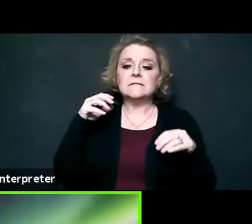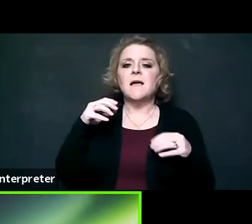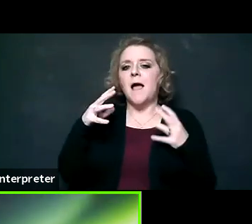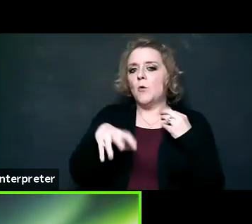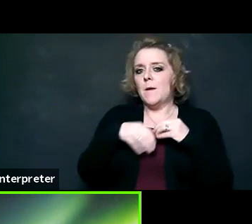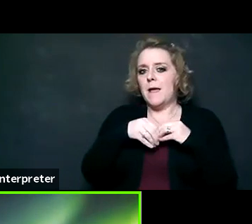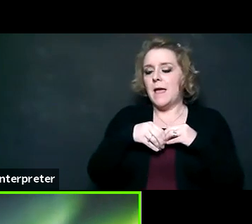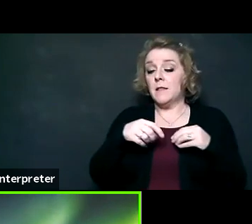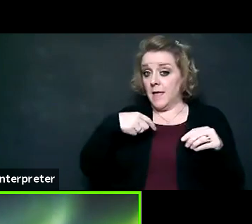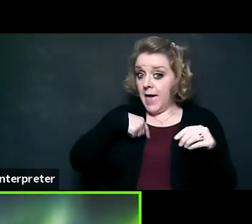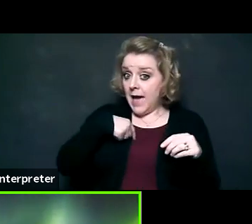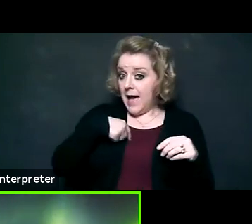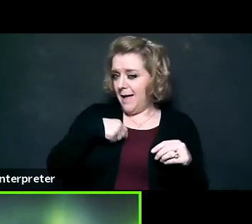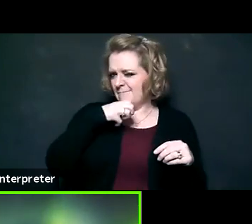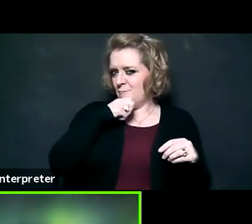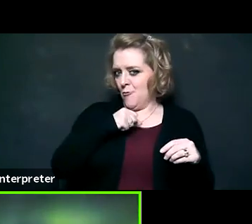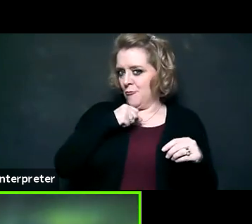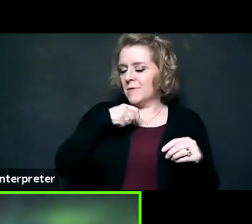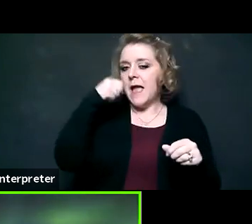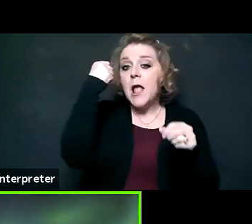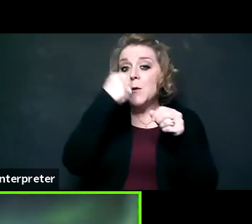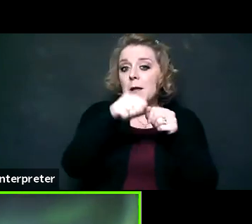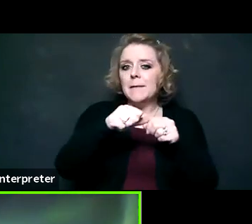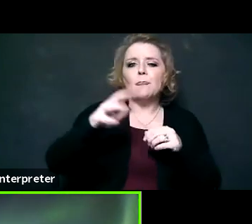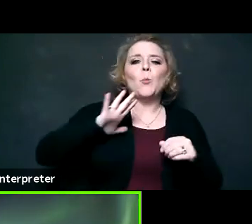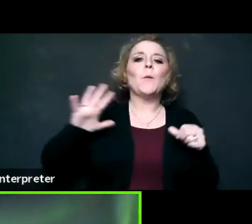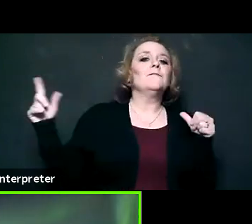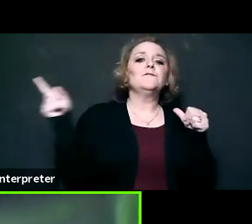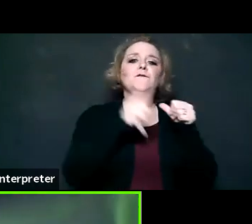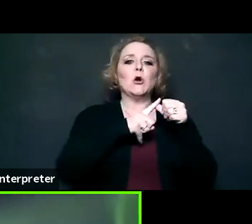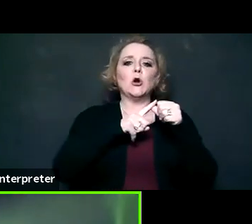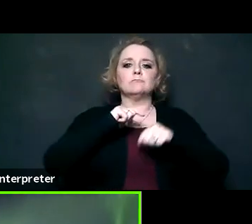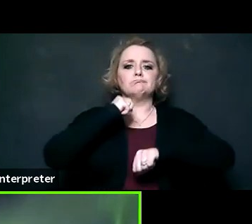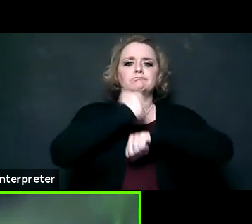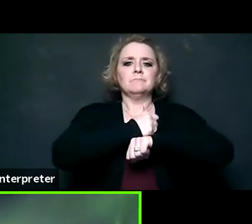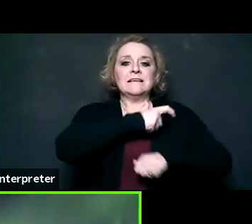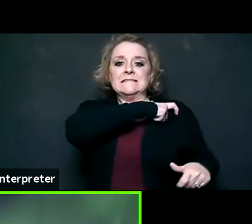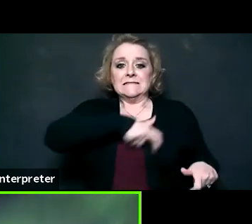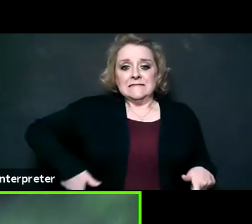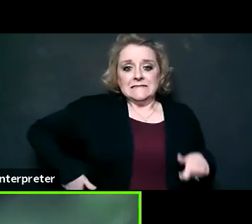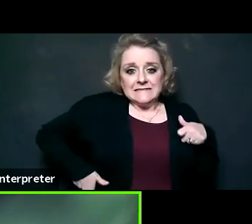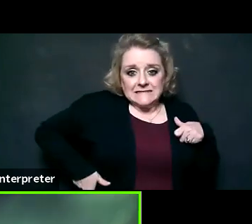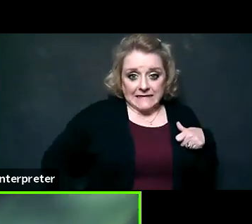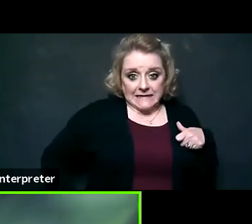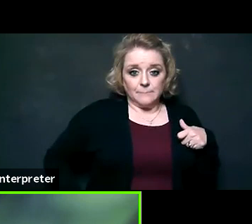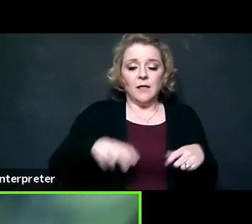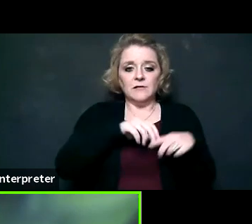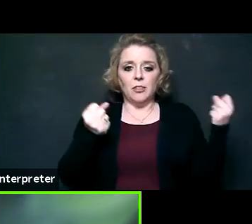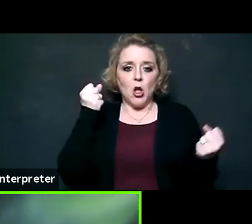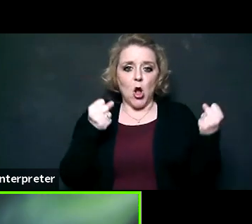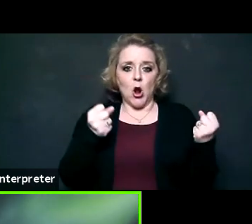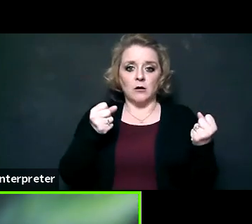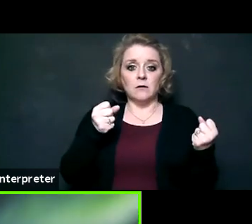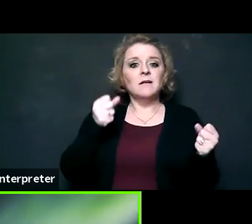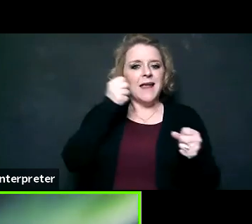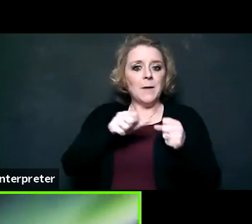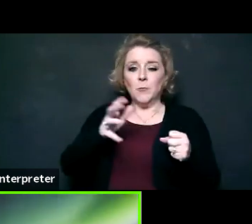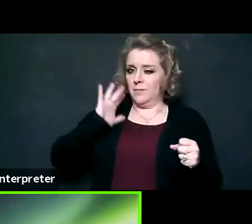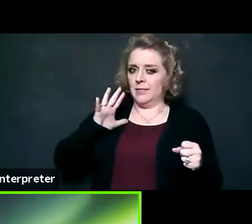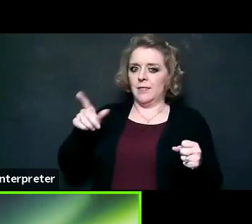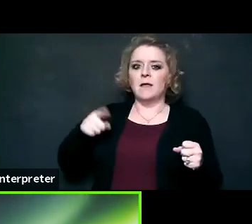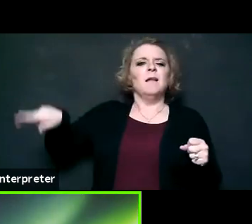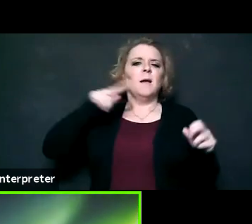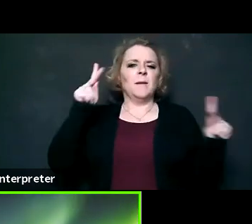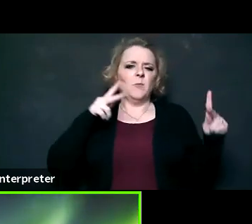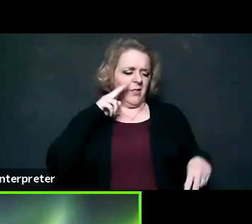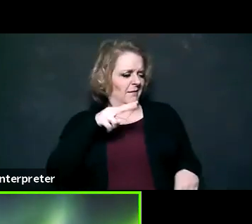old enough that I remember when we first got seat belts in our car. And I remember everybody didn't think that was a very good idea and